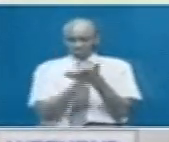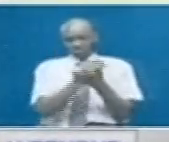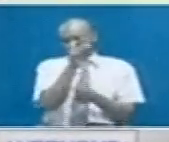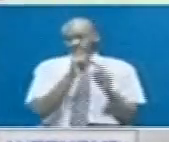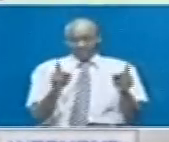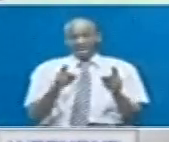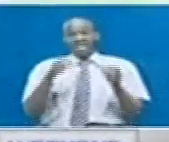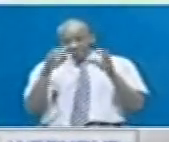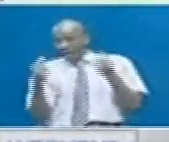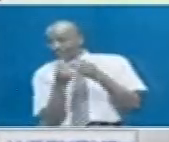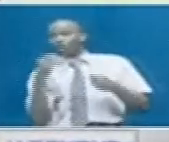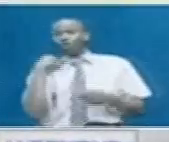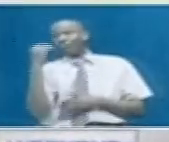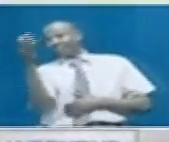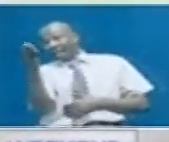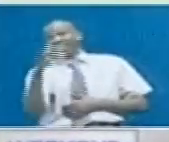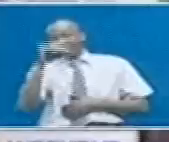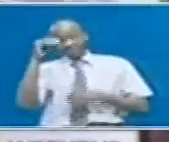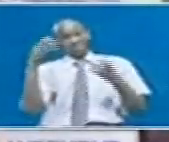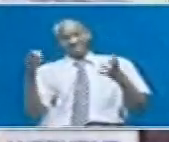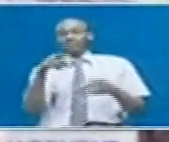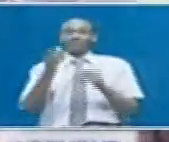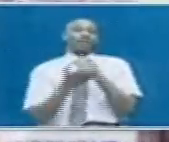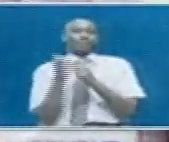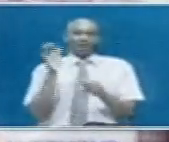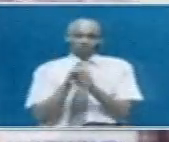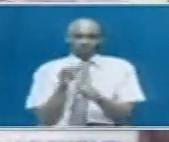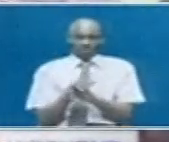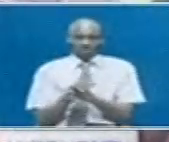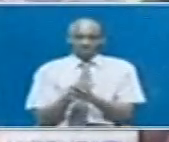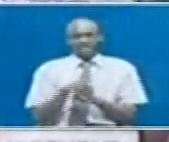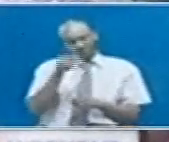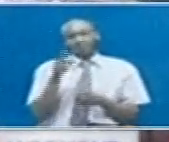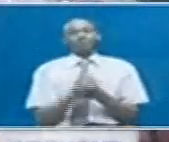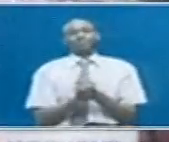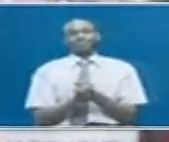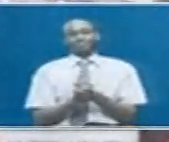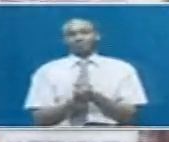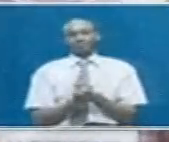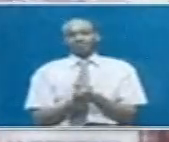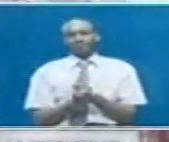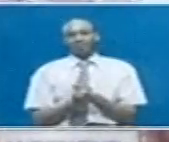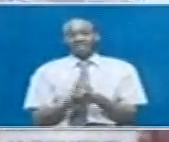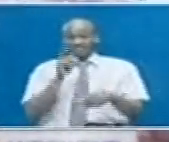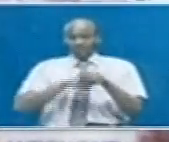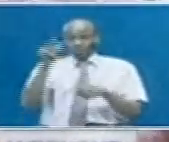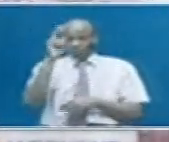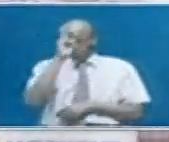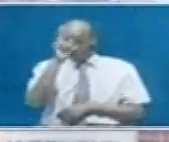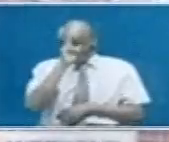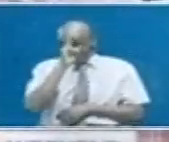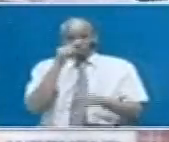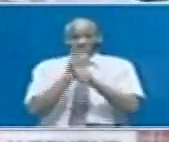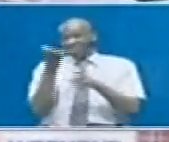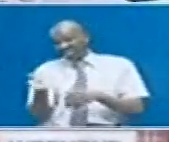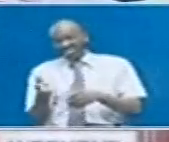mambo ingine, sungu sungu inatusaidia sana. Genda wa sungu sungu unasaidia haraka. Genda polisi mara fanya